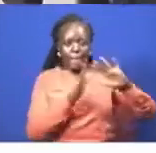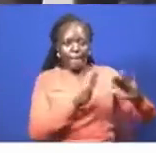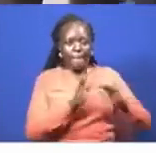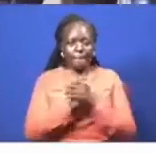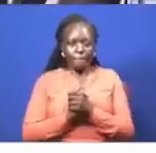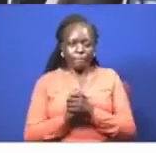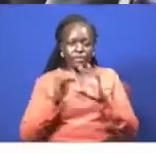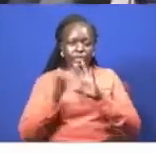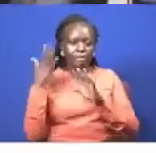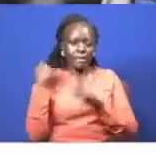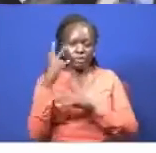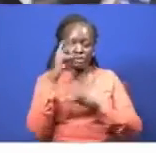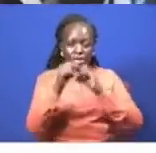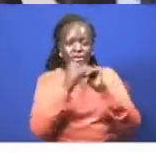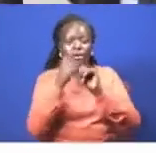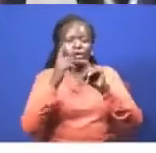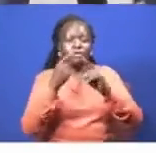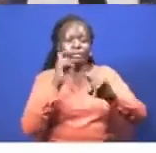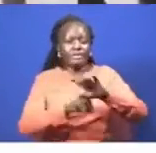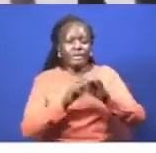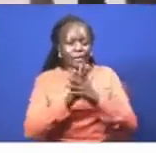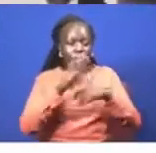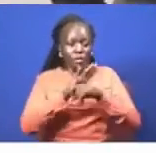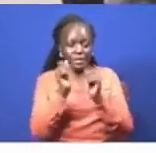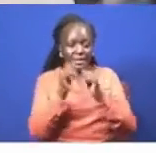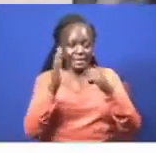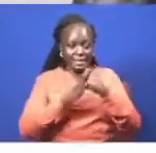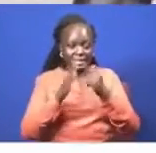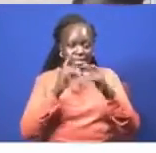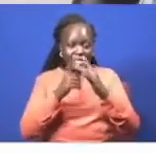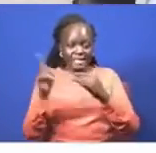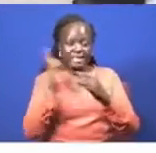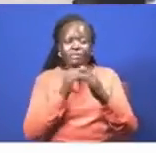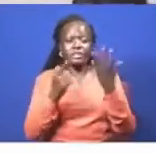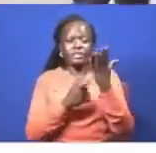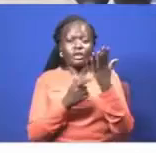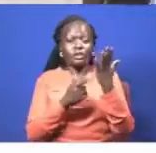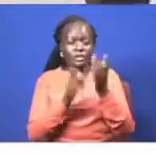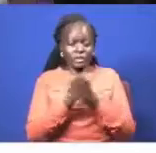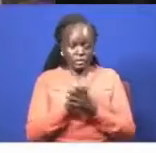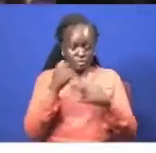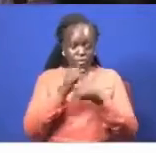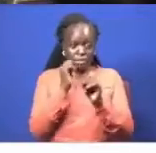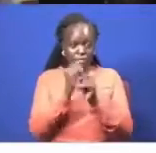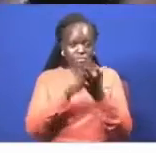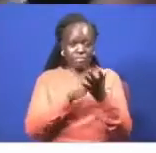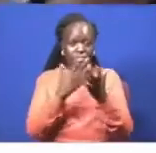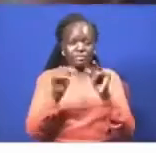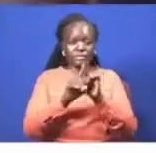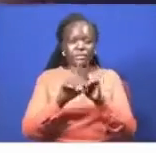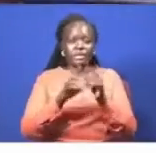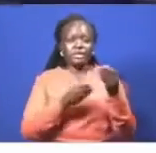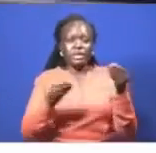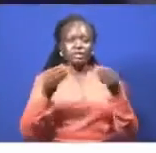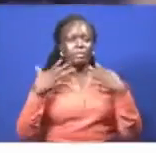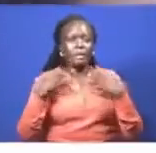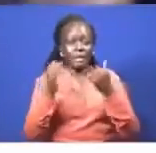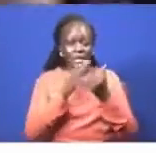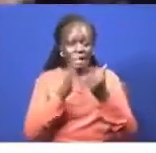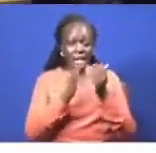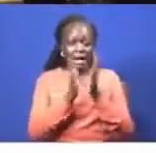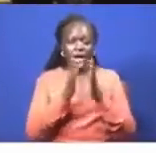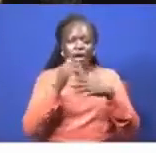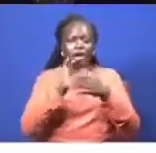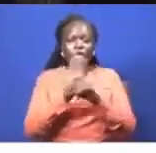In the last 2 years since the outbreak of COVID-19 pandemic, technology was majorly applied to transform healthcare delivery and